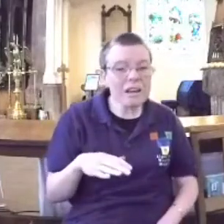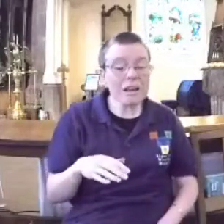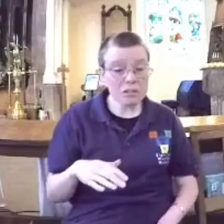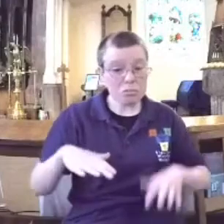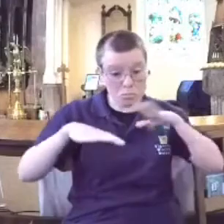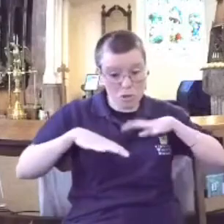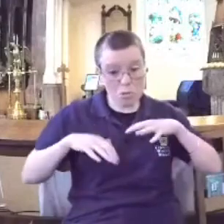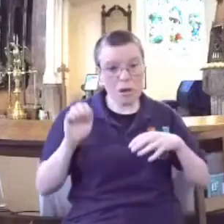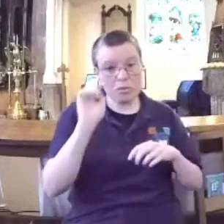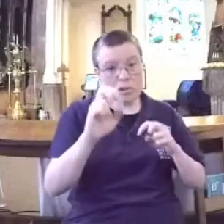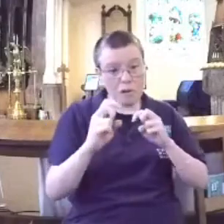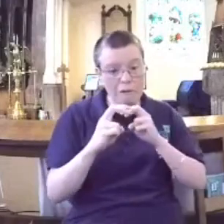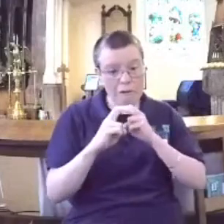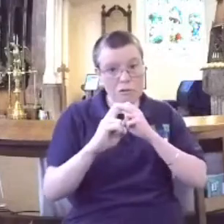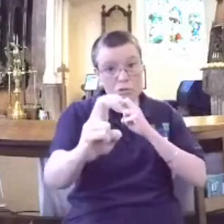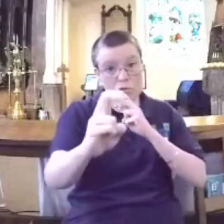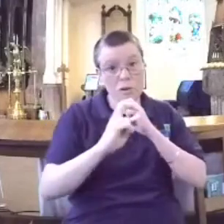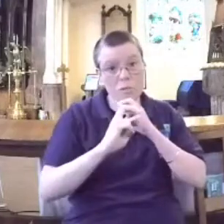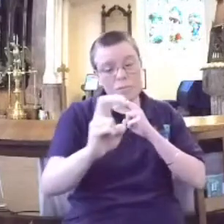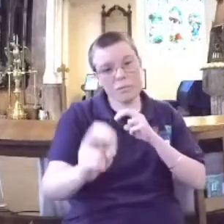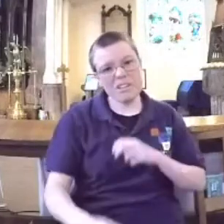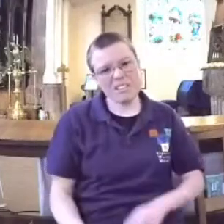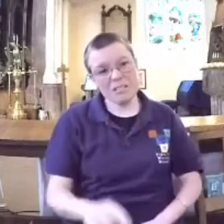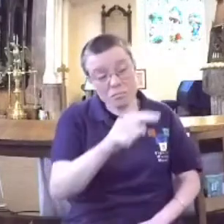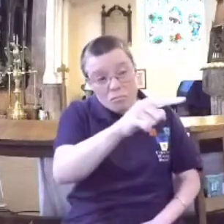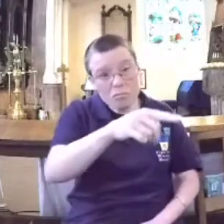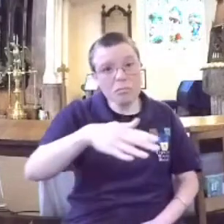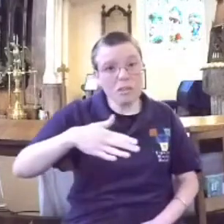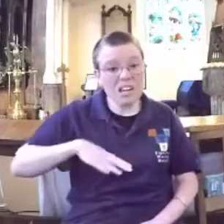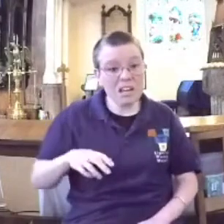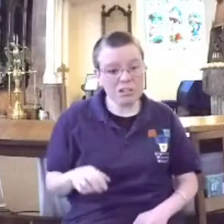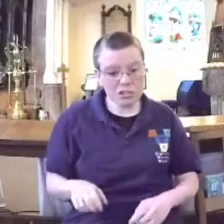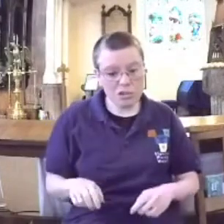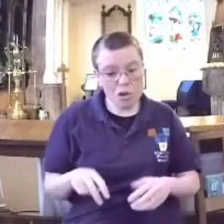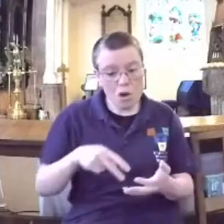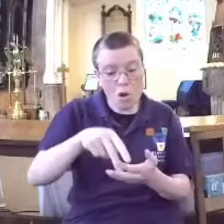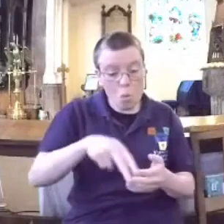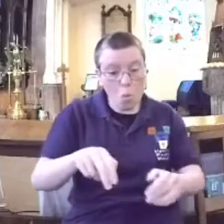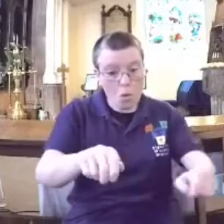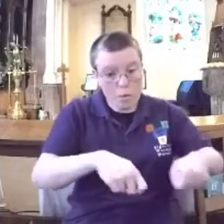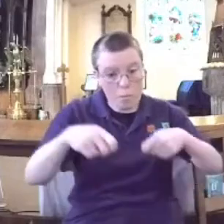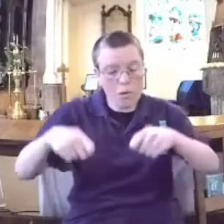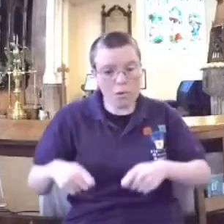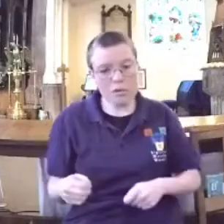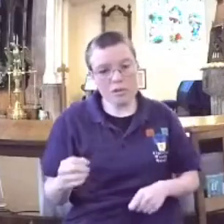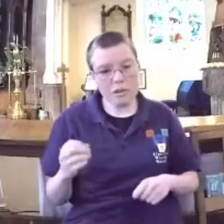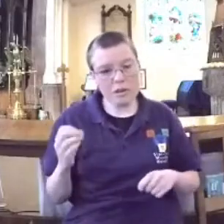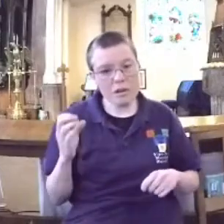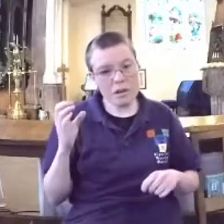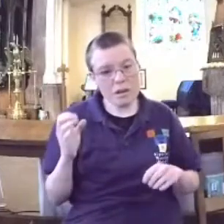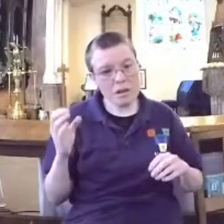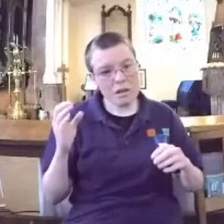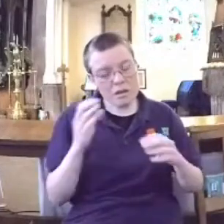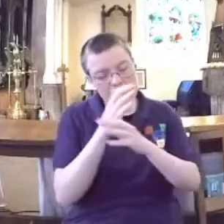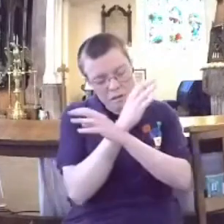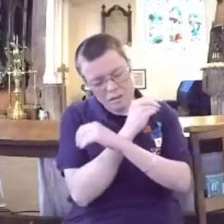for her trip. As she'll be walking, she will need to be taking walking boots, waterproofs, a sleeping bag, a first aid